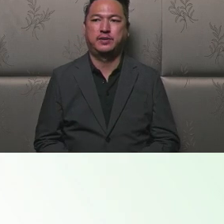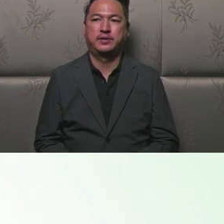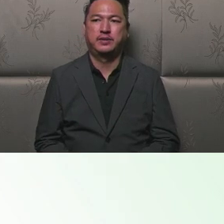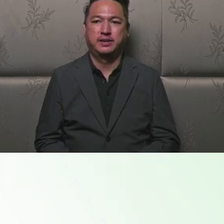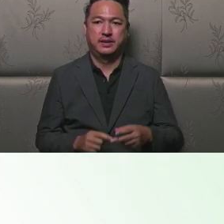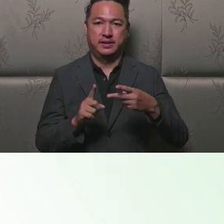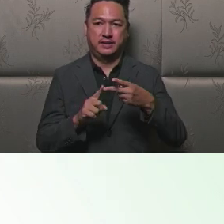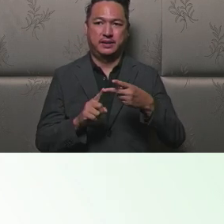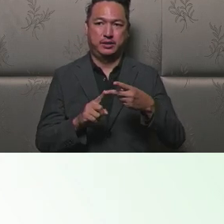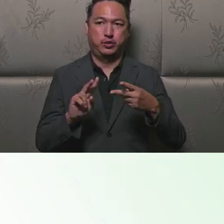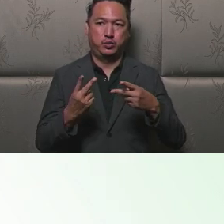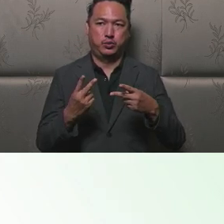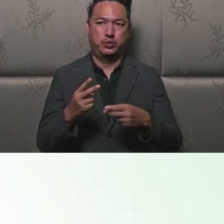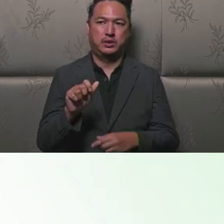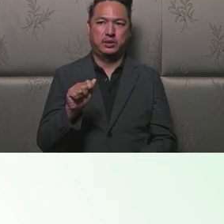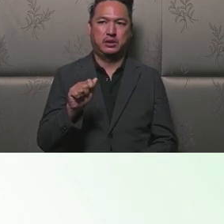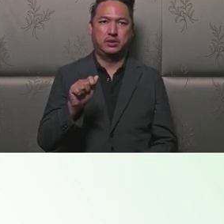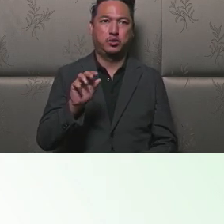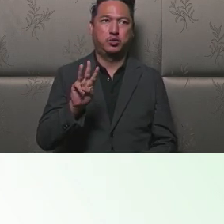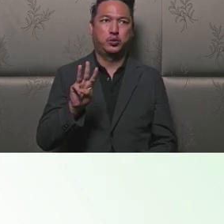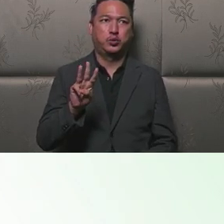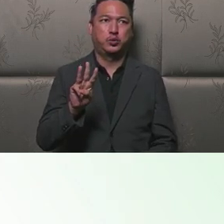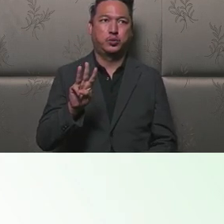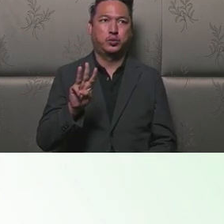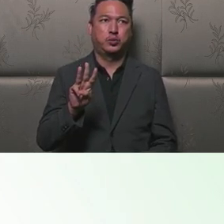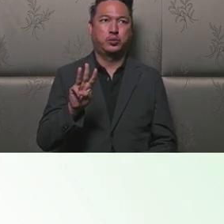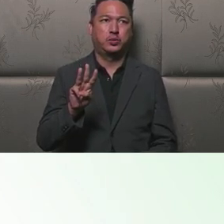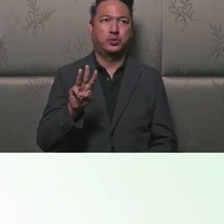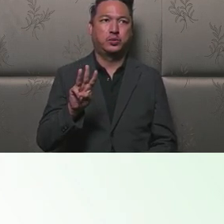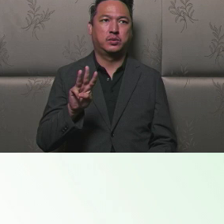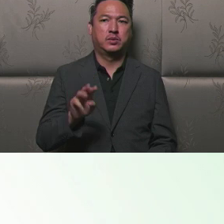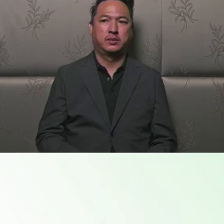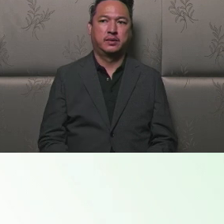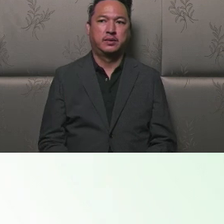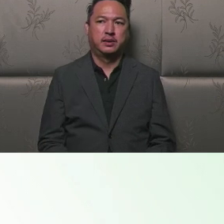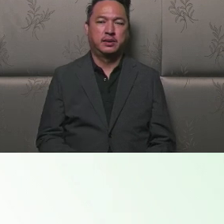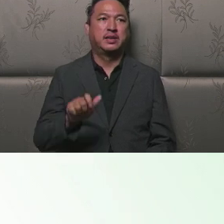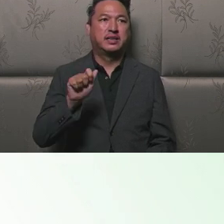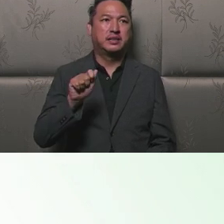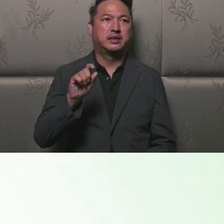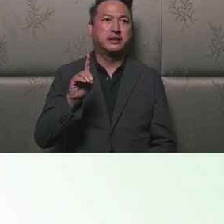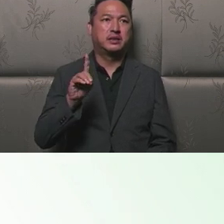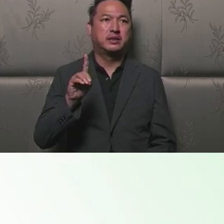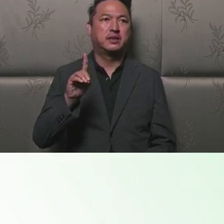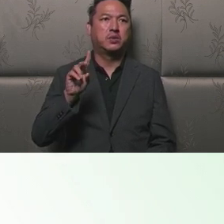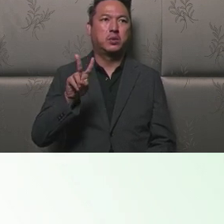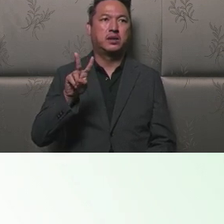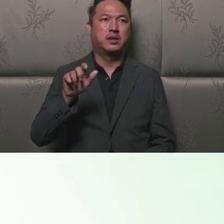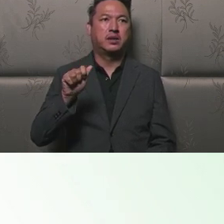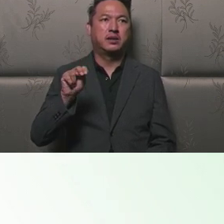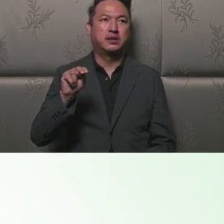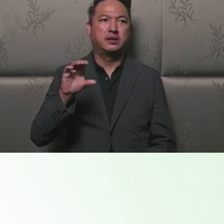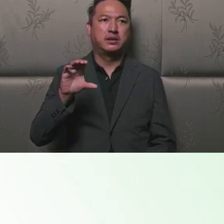identify national standards and try to come up with local standards as to